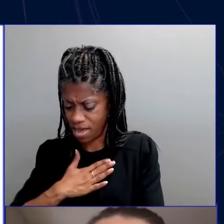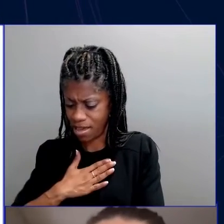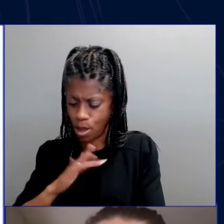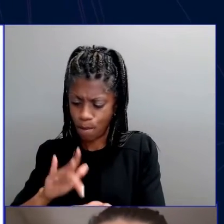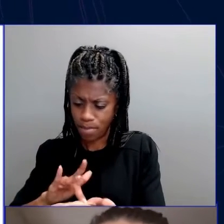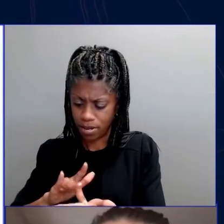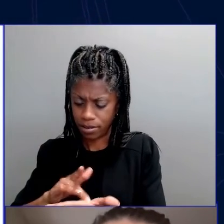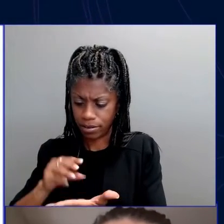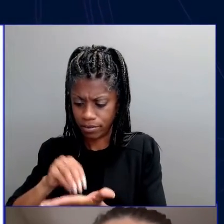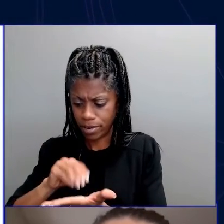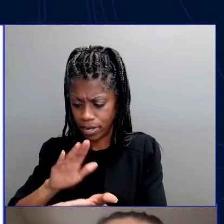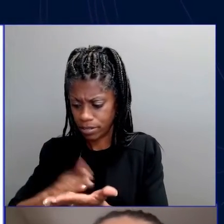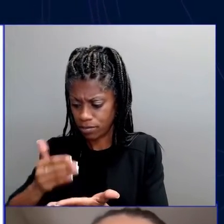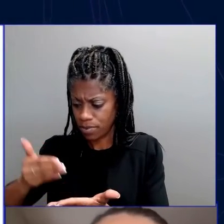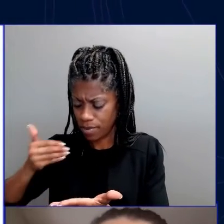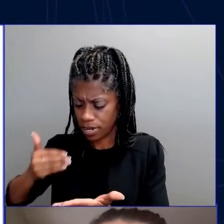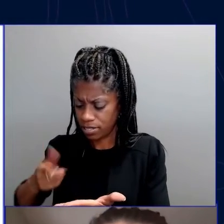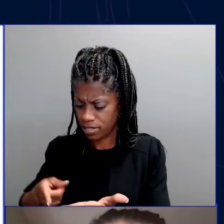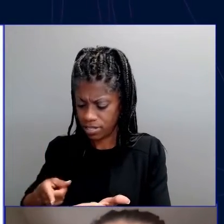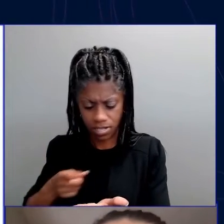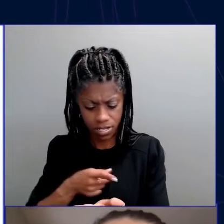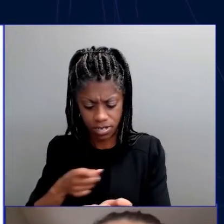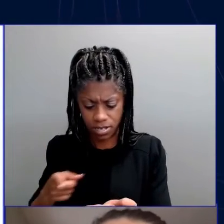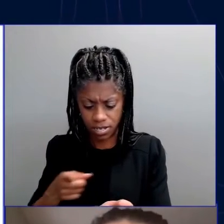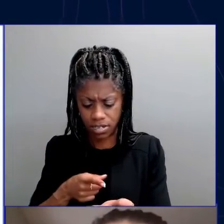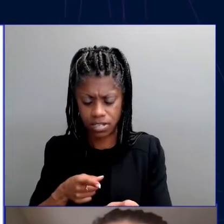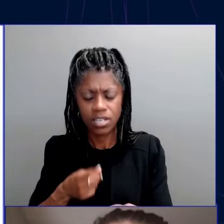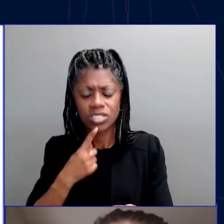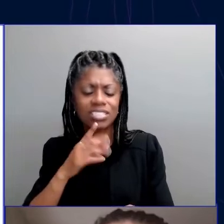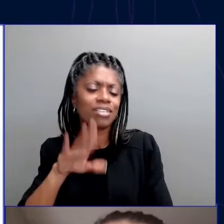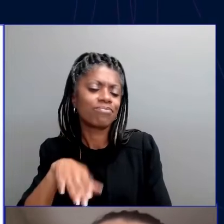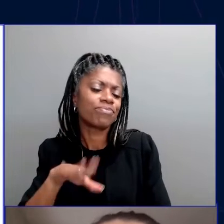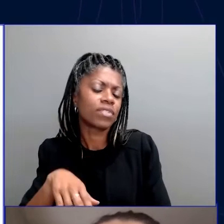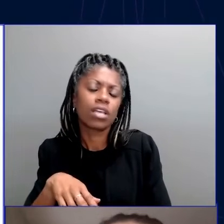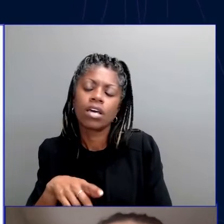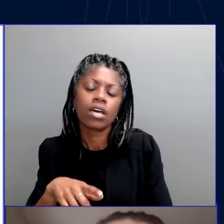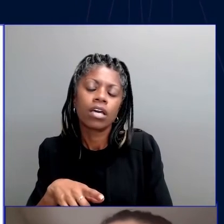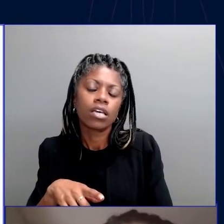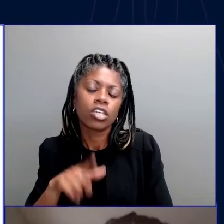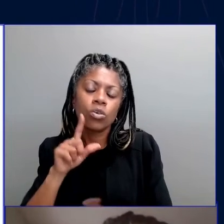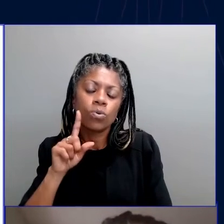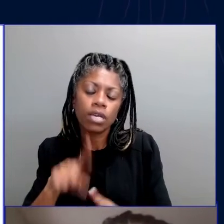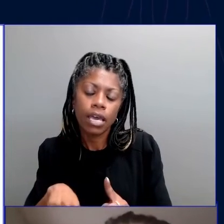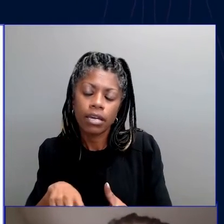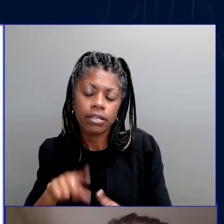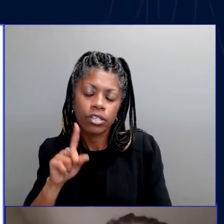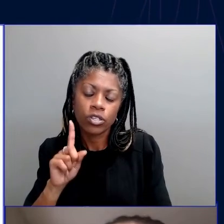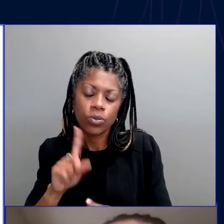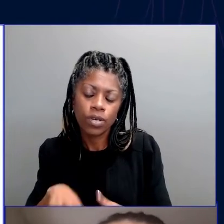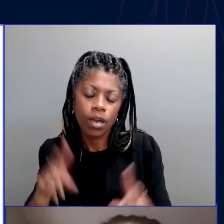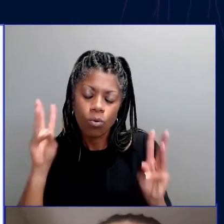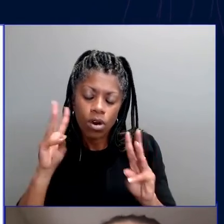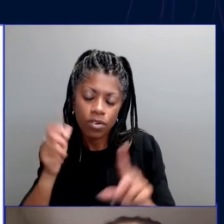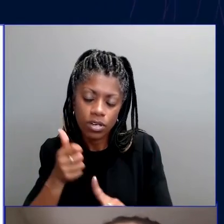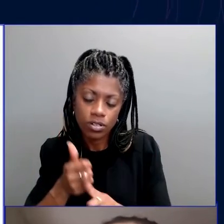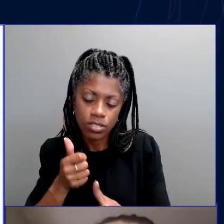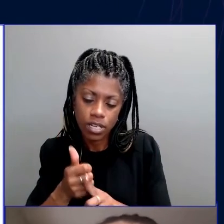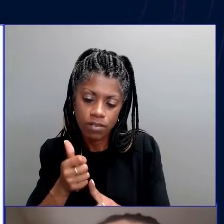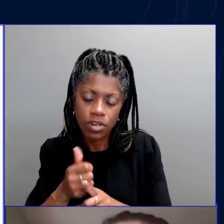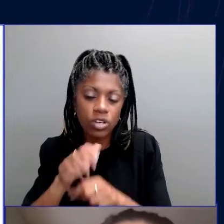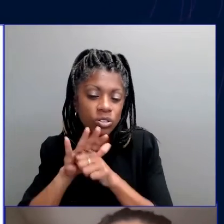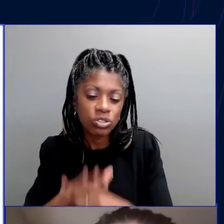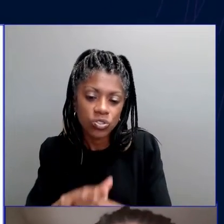this stress. You can't compare yourself to the other students. This is Brown University. Some students are running their